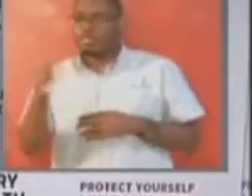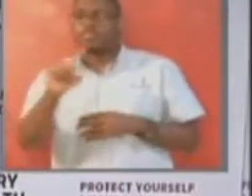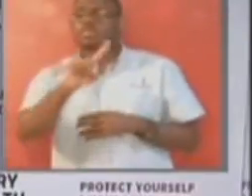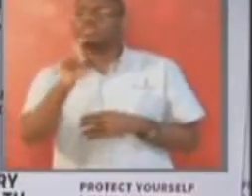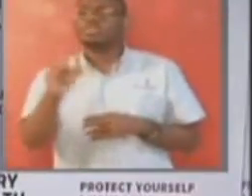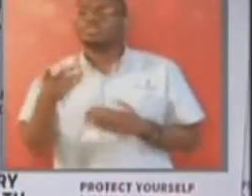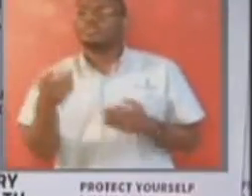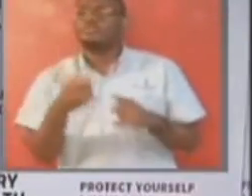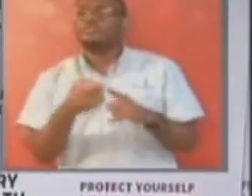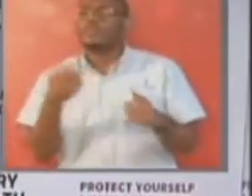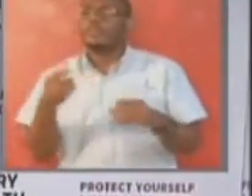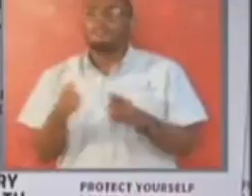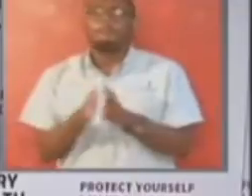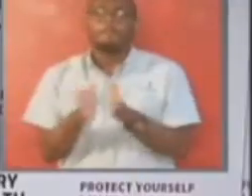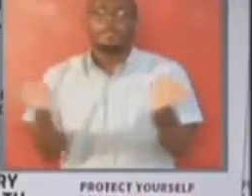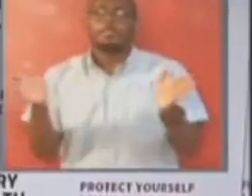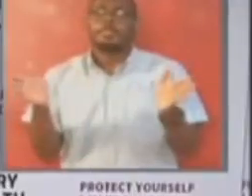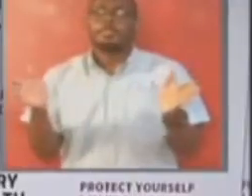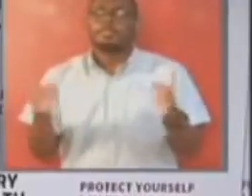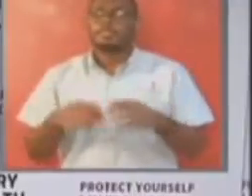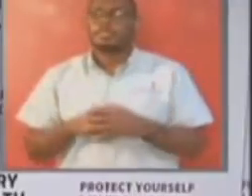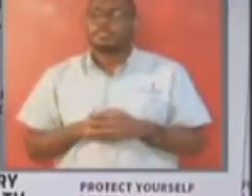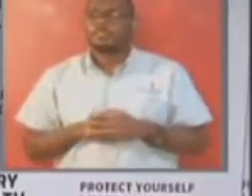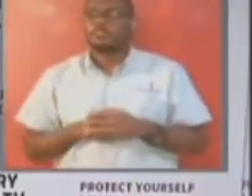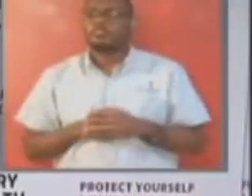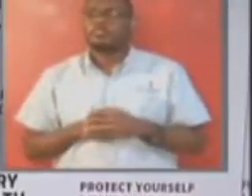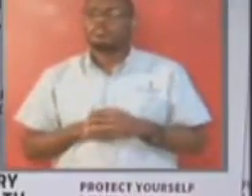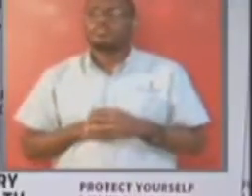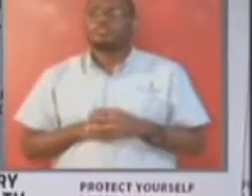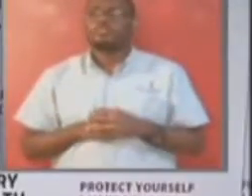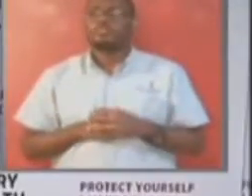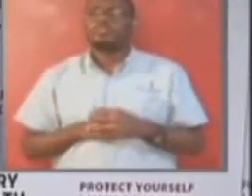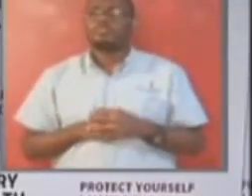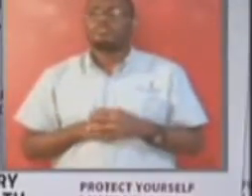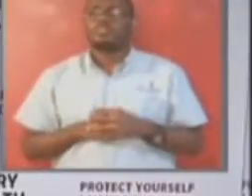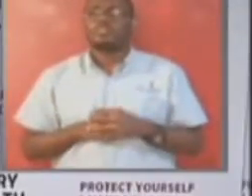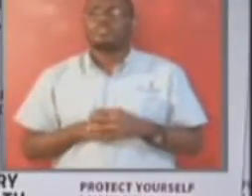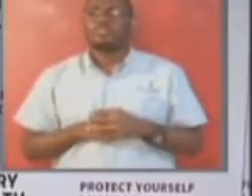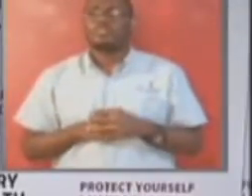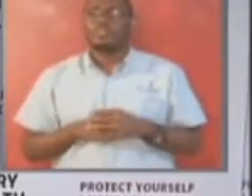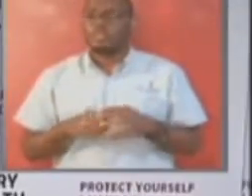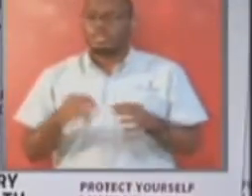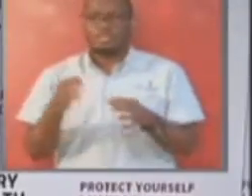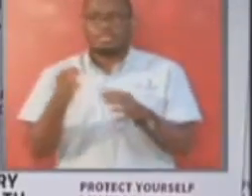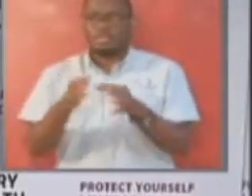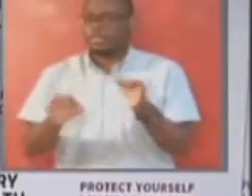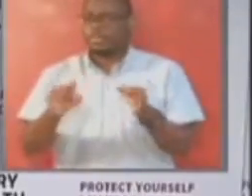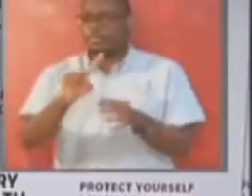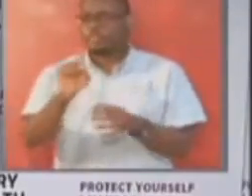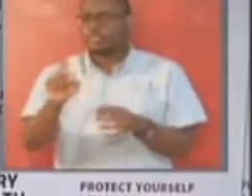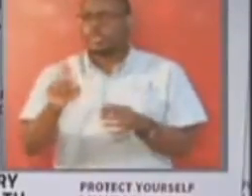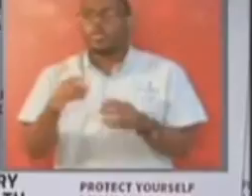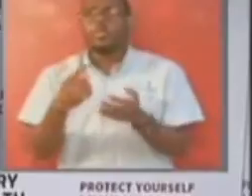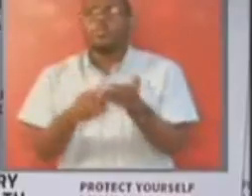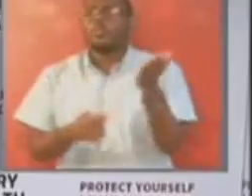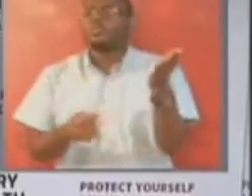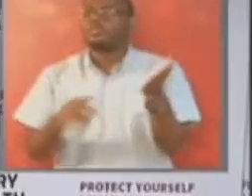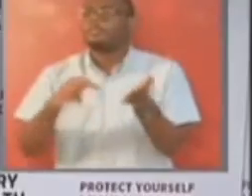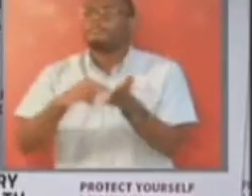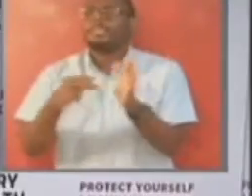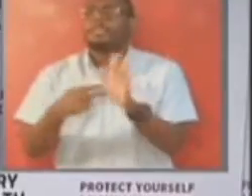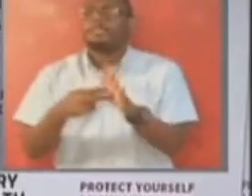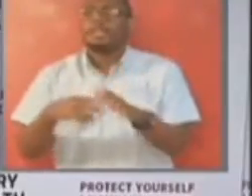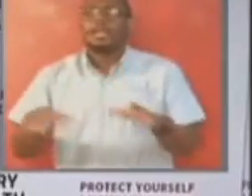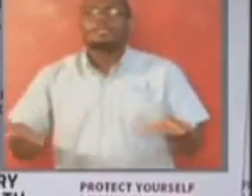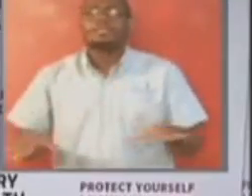public, and I'll go to IETV next after this. A simple question: what are active cases? They see that